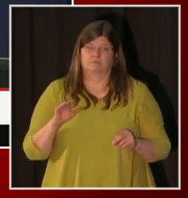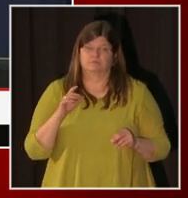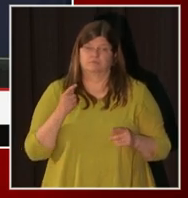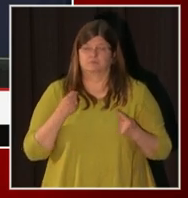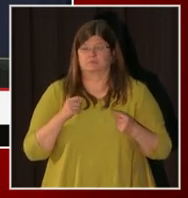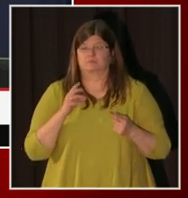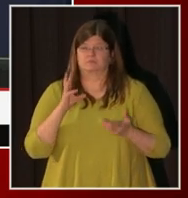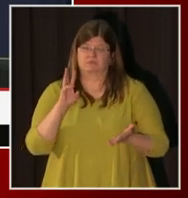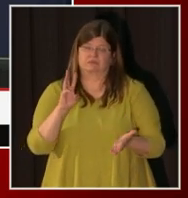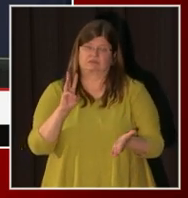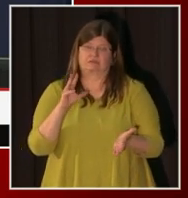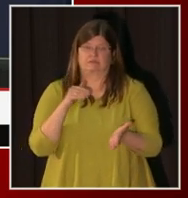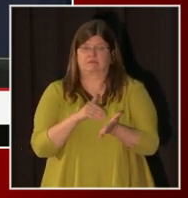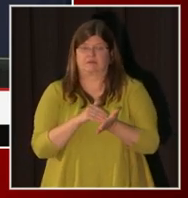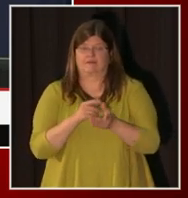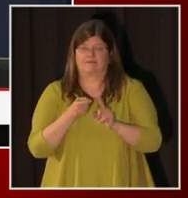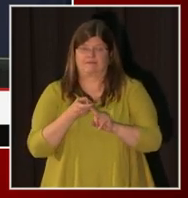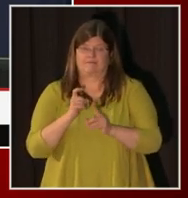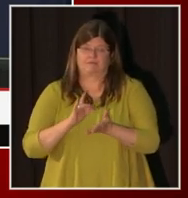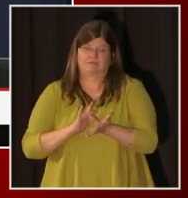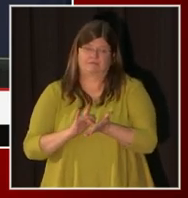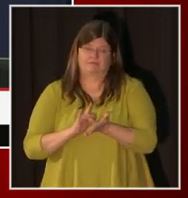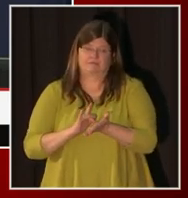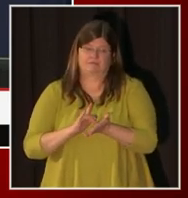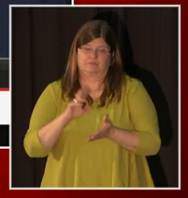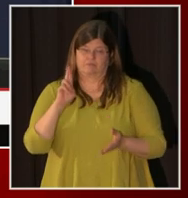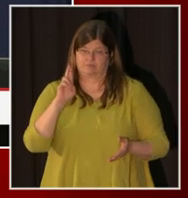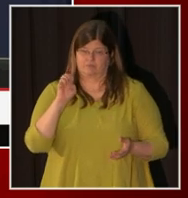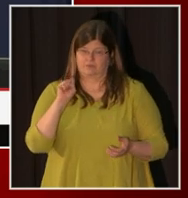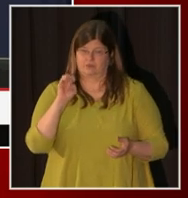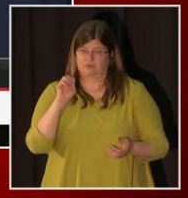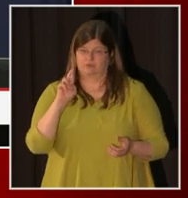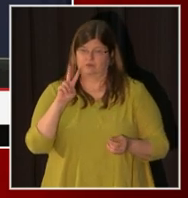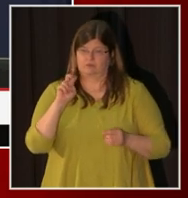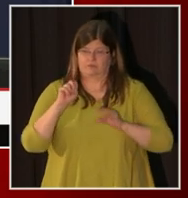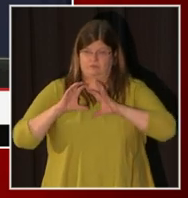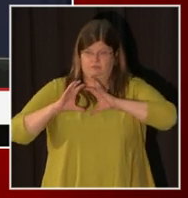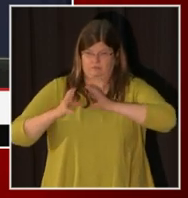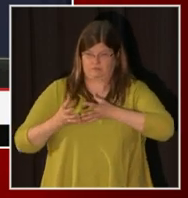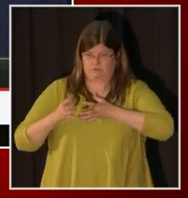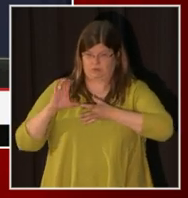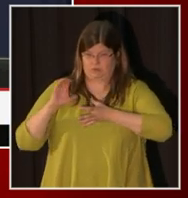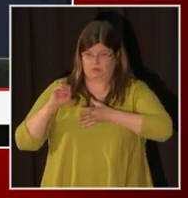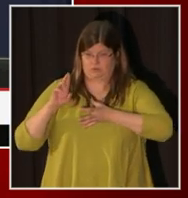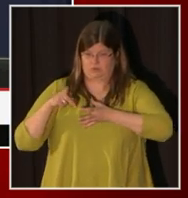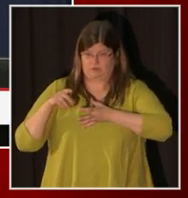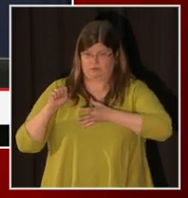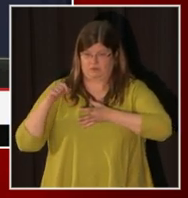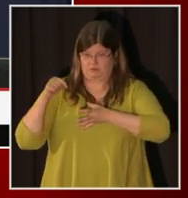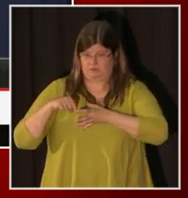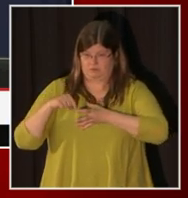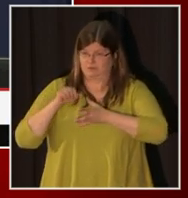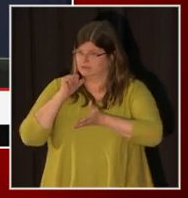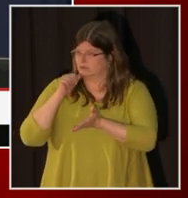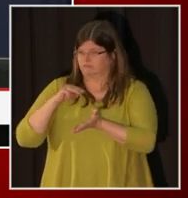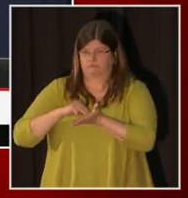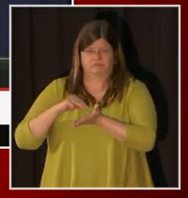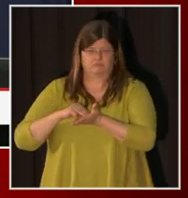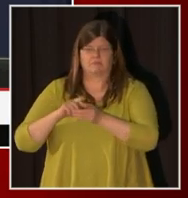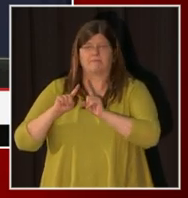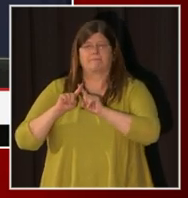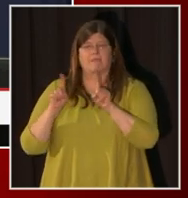not clinicians can add to this workforce as well. So as the number of